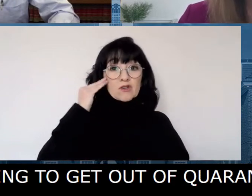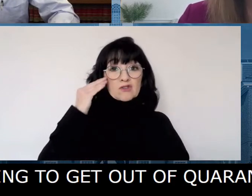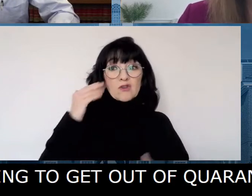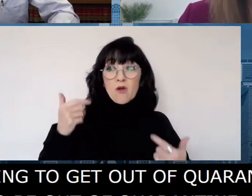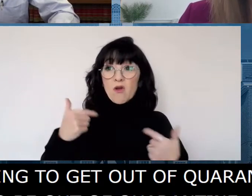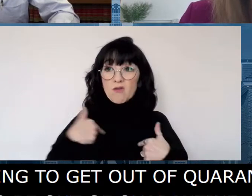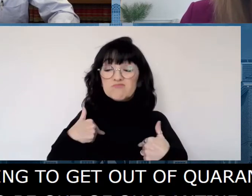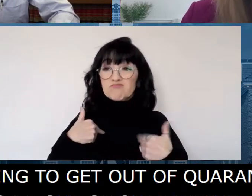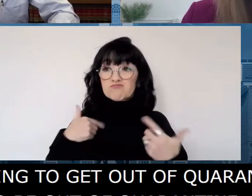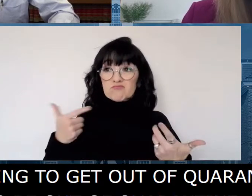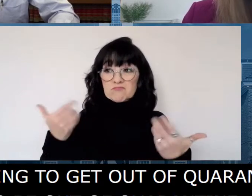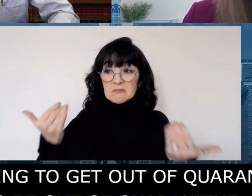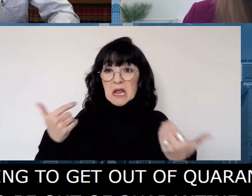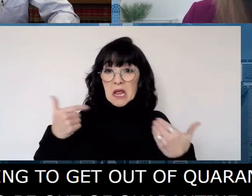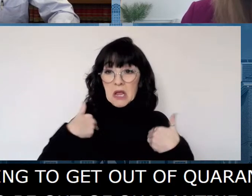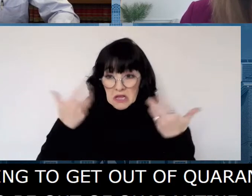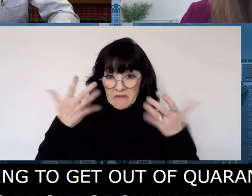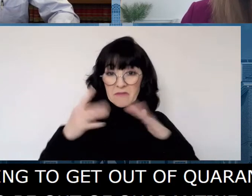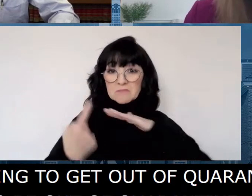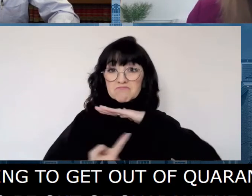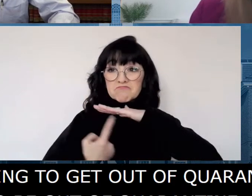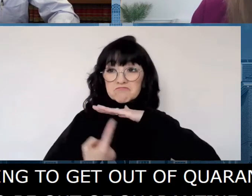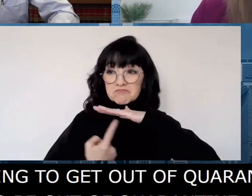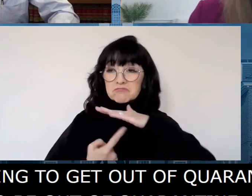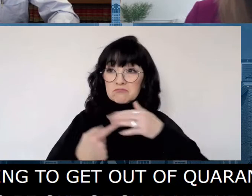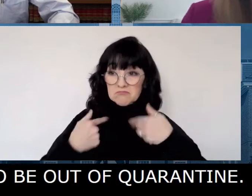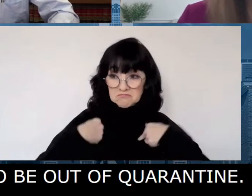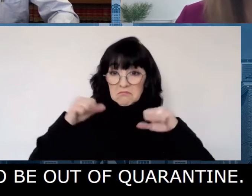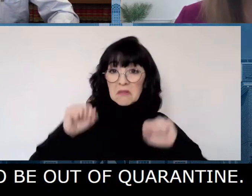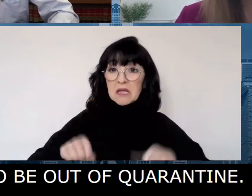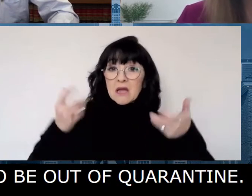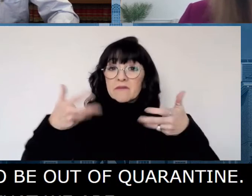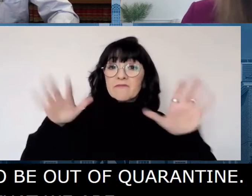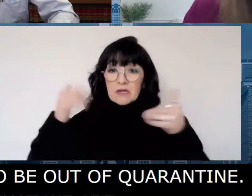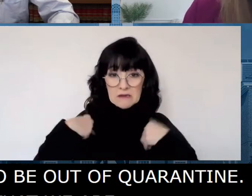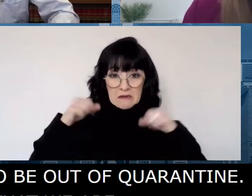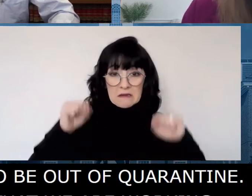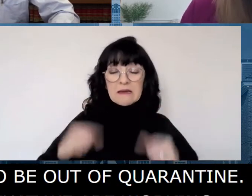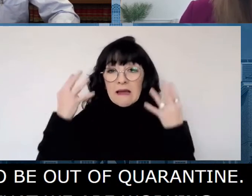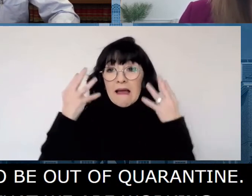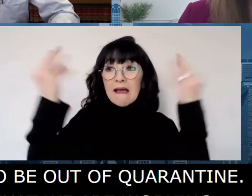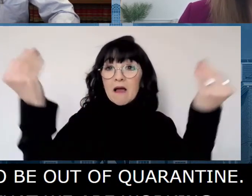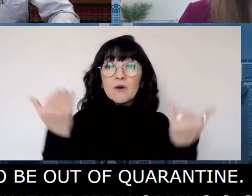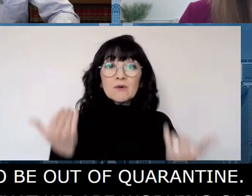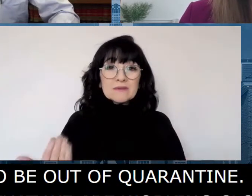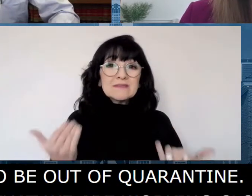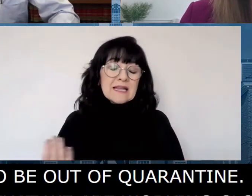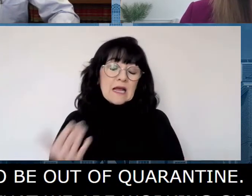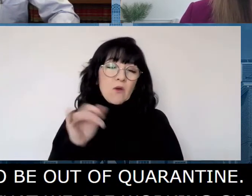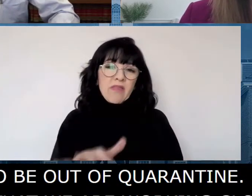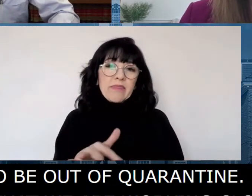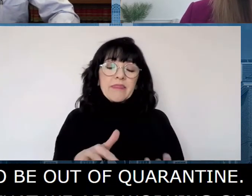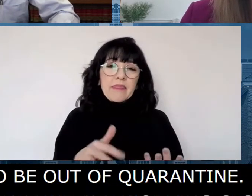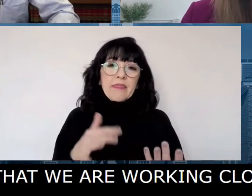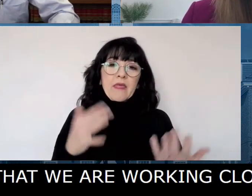Certainly that's an area that we're working closely on with AJ. And one of